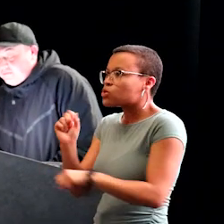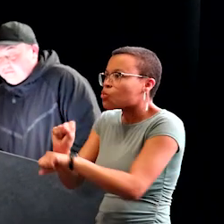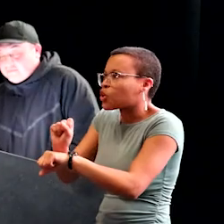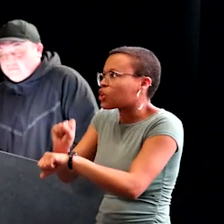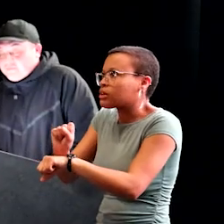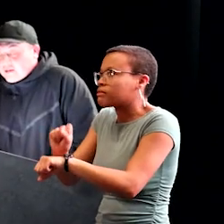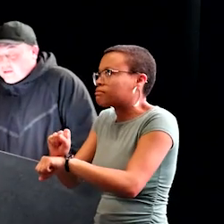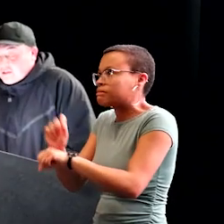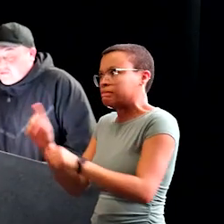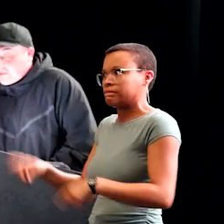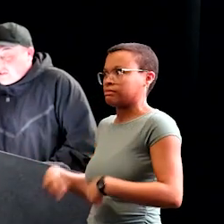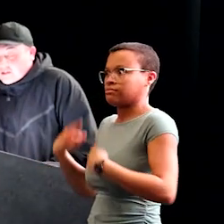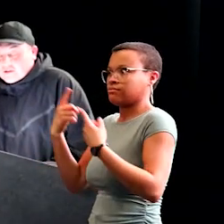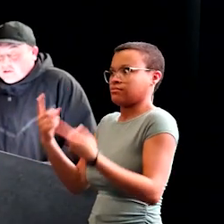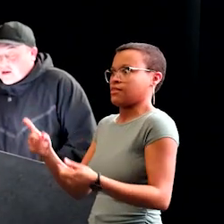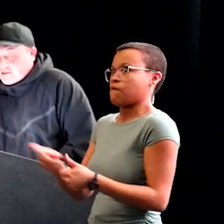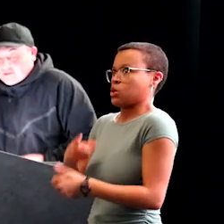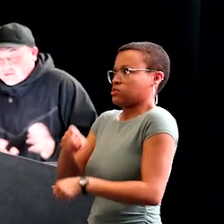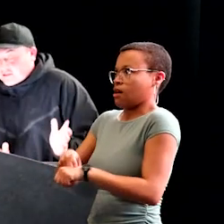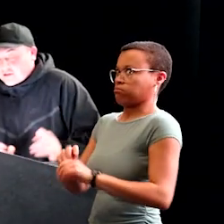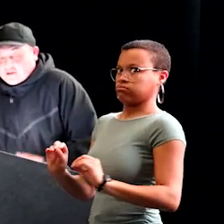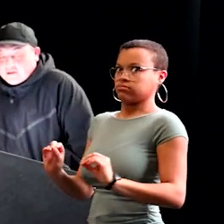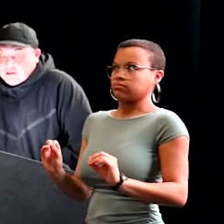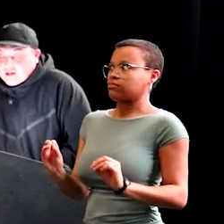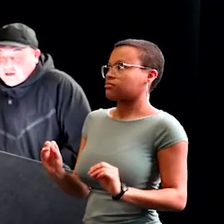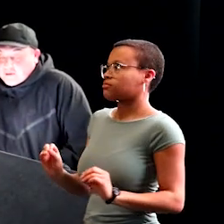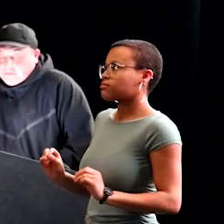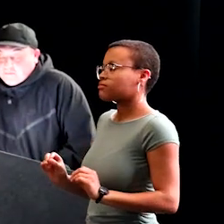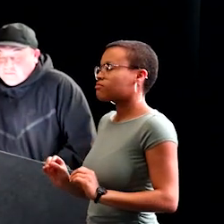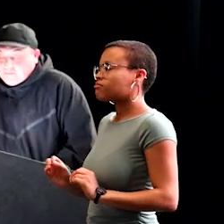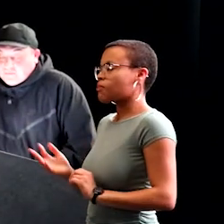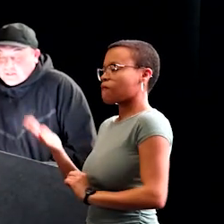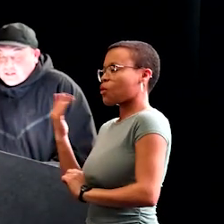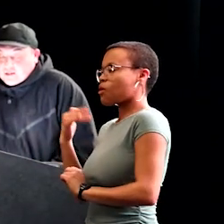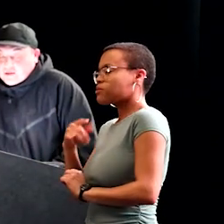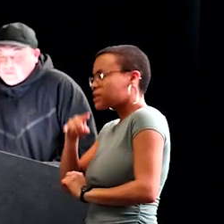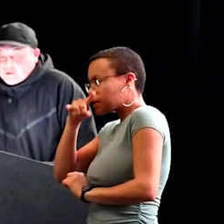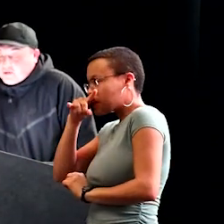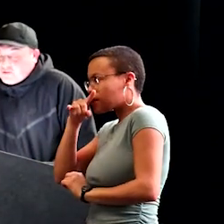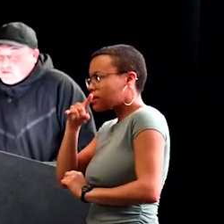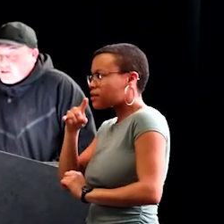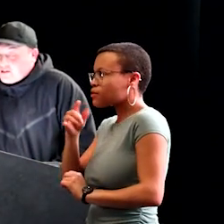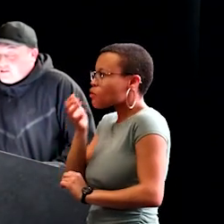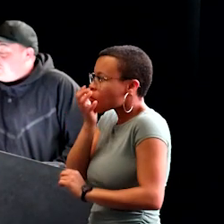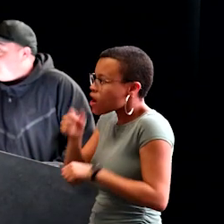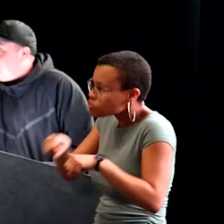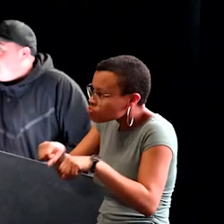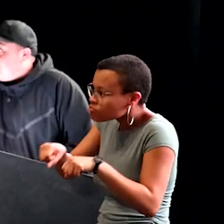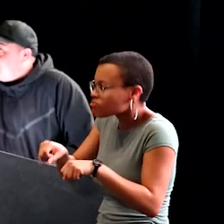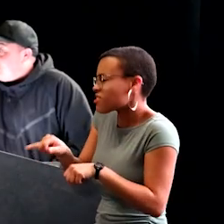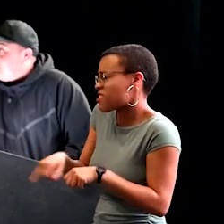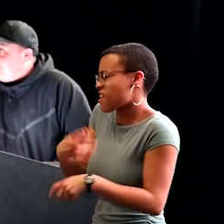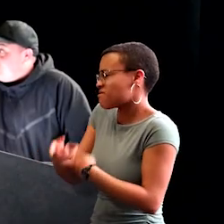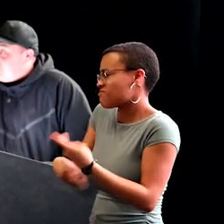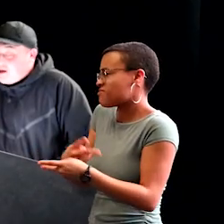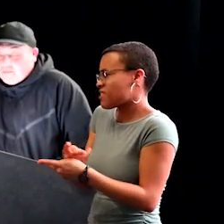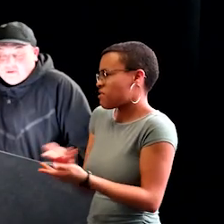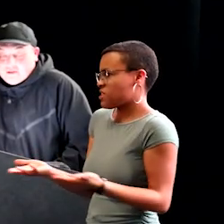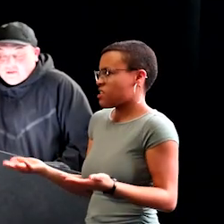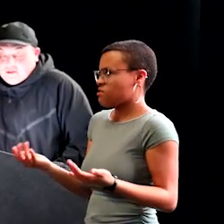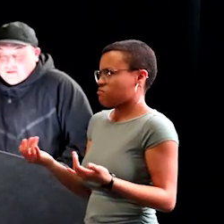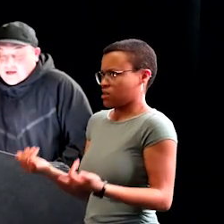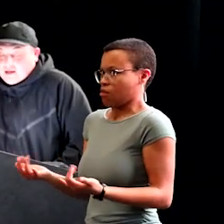do things for money, like cut grass and etc. But I was just like, this is weird. I don't have a